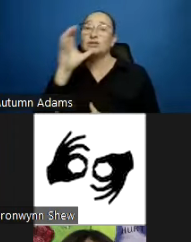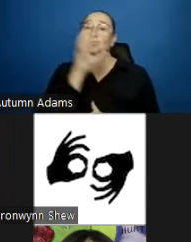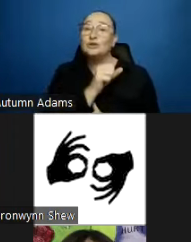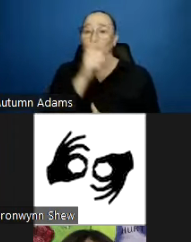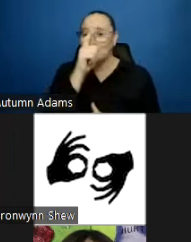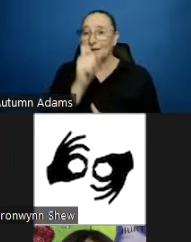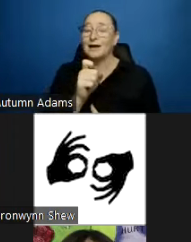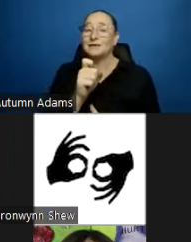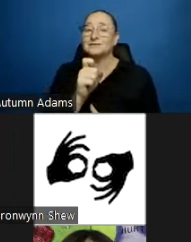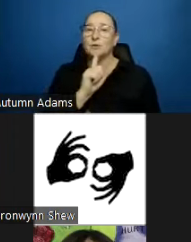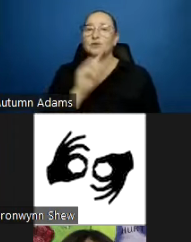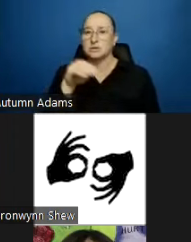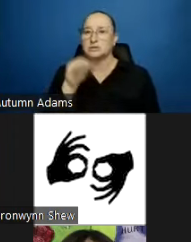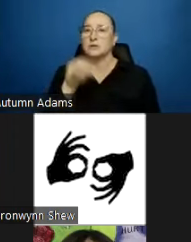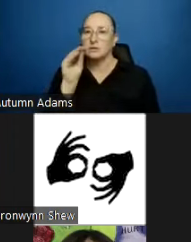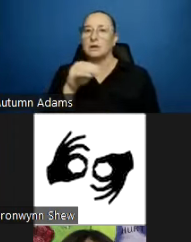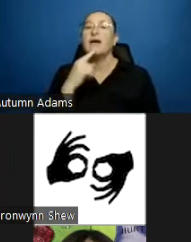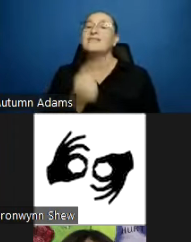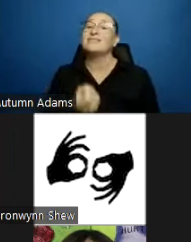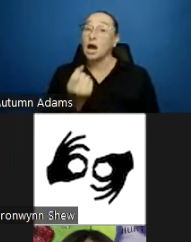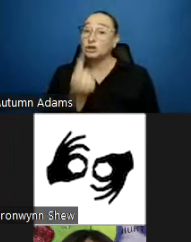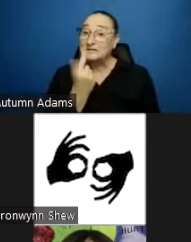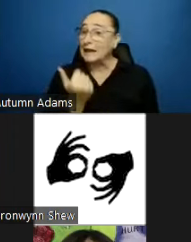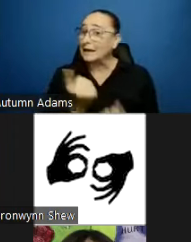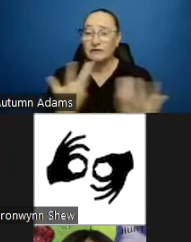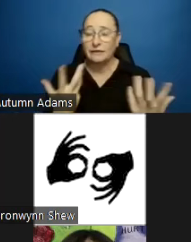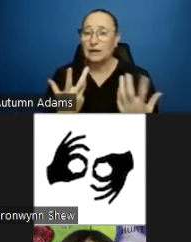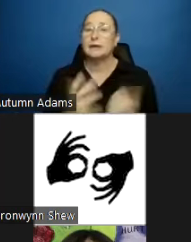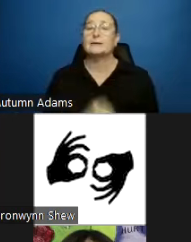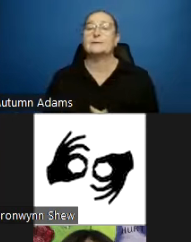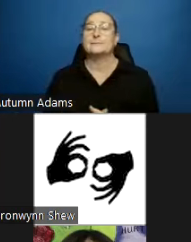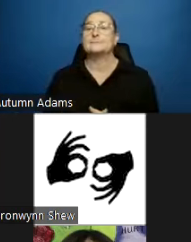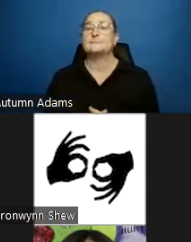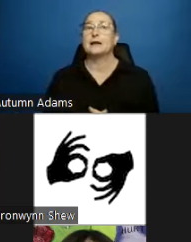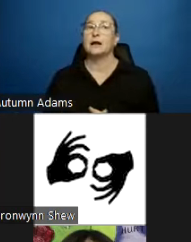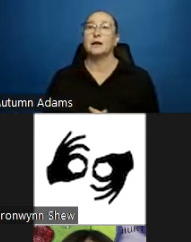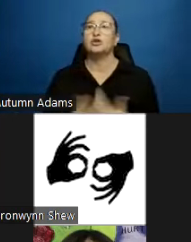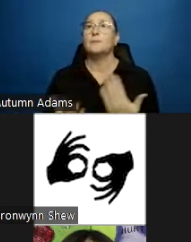is nodding that they're understanding everything you're saying. Because you may